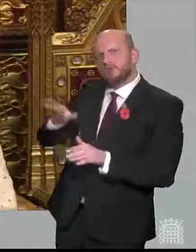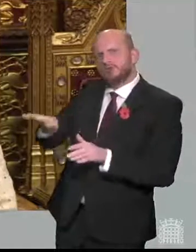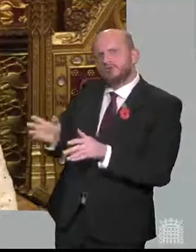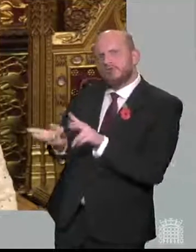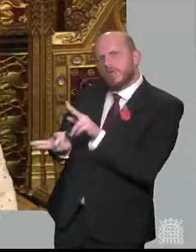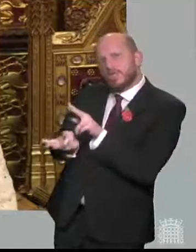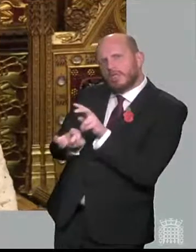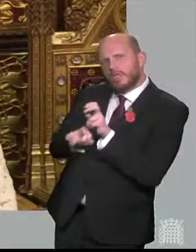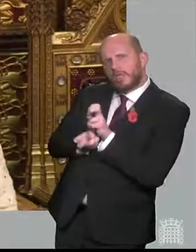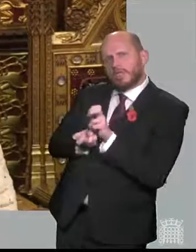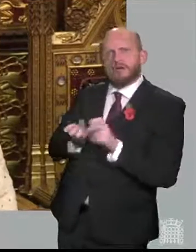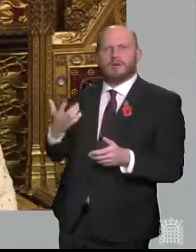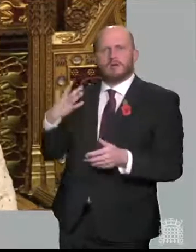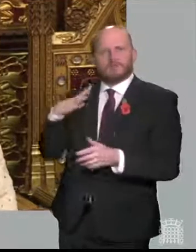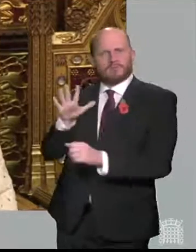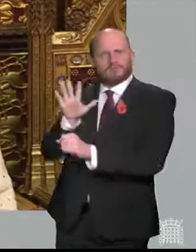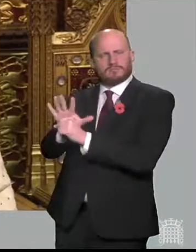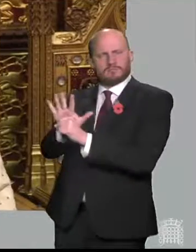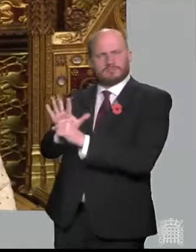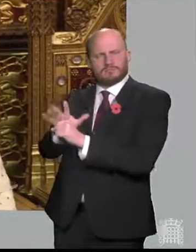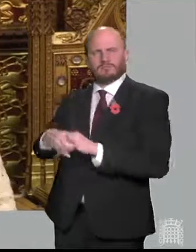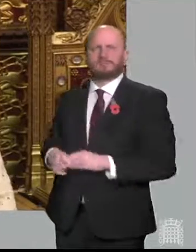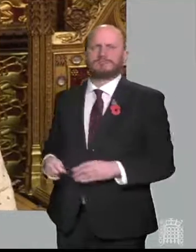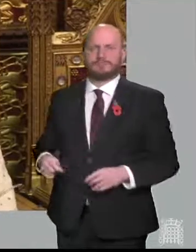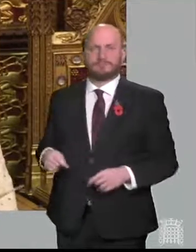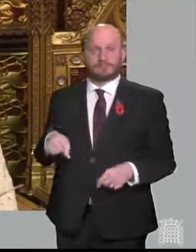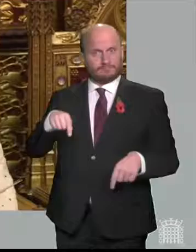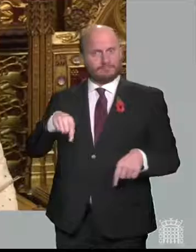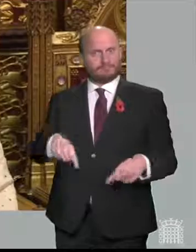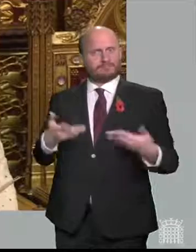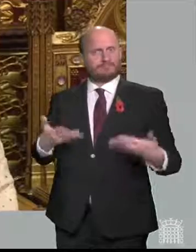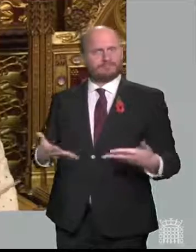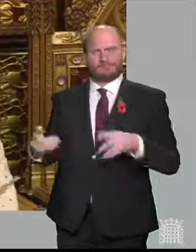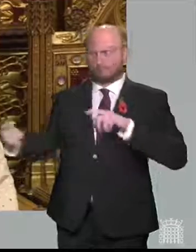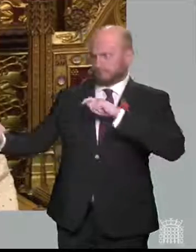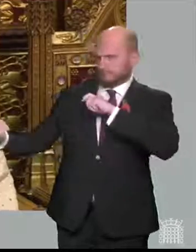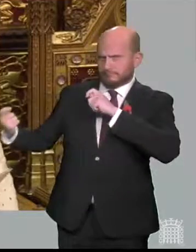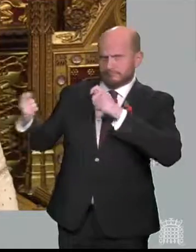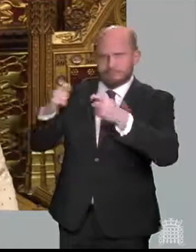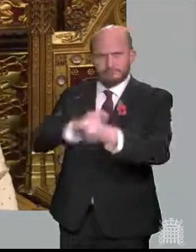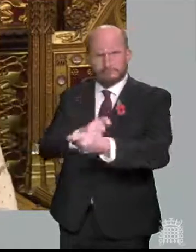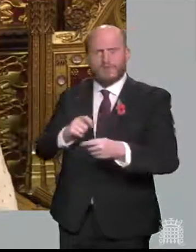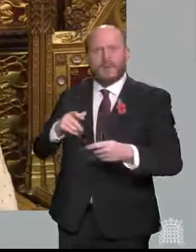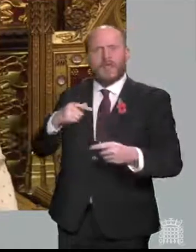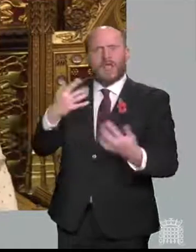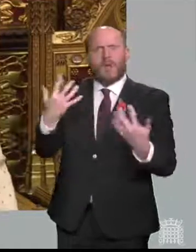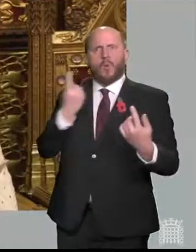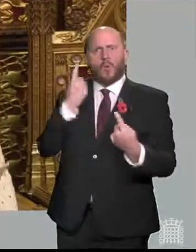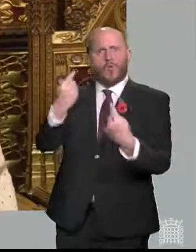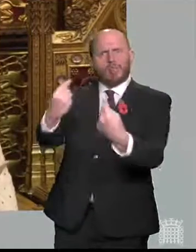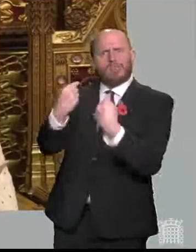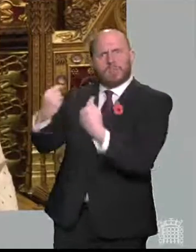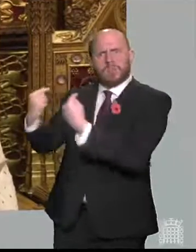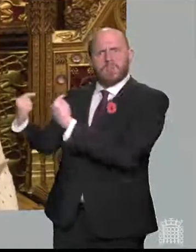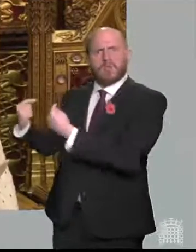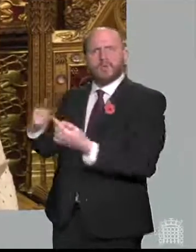At a time when threats to national security are changing rapidly due to new